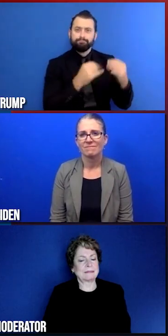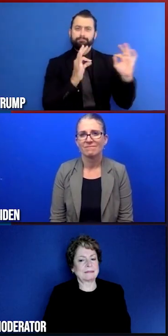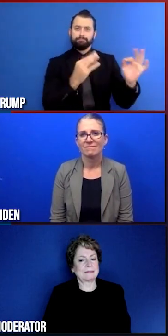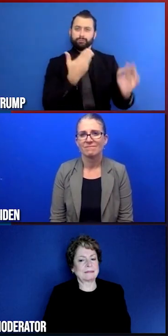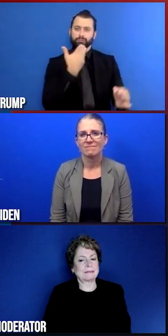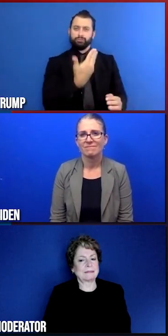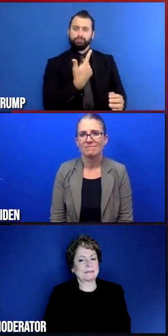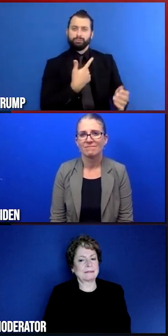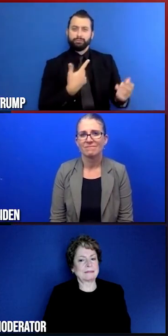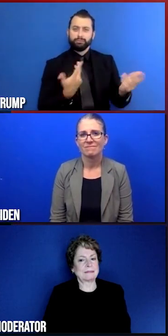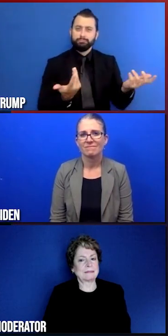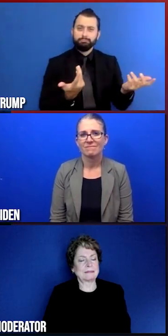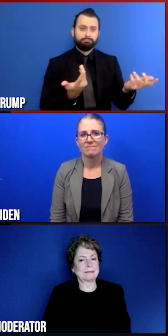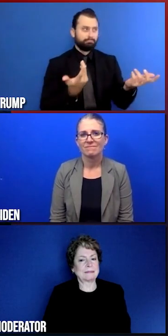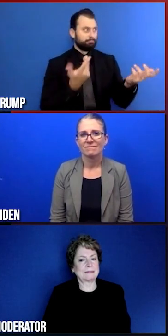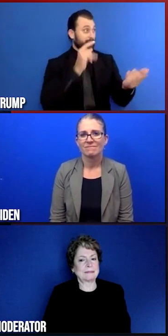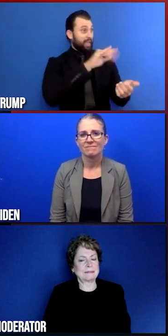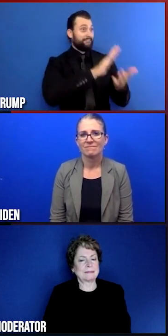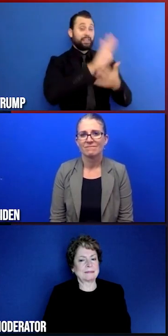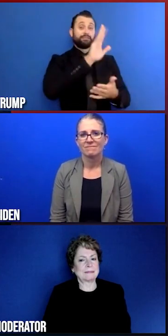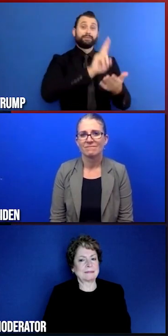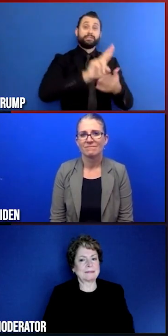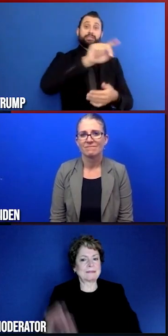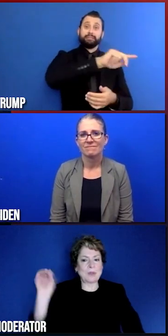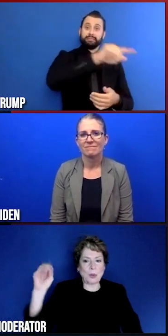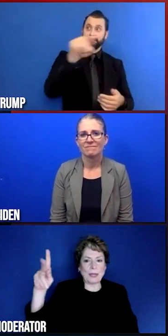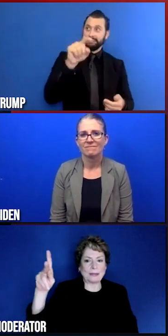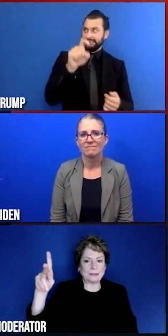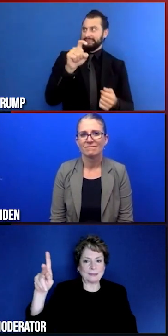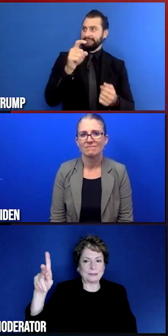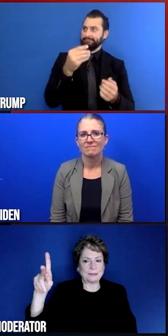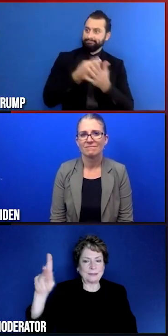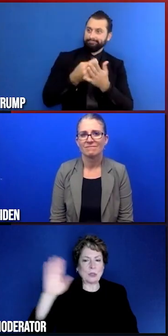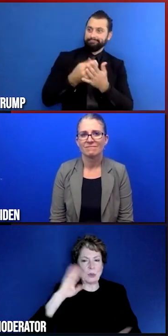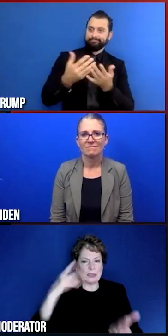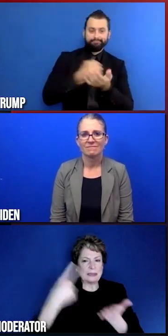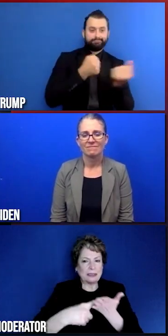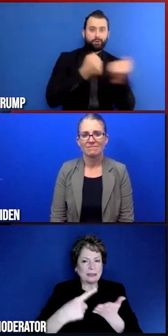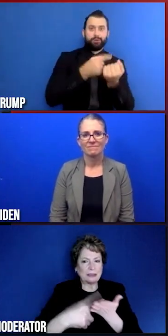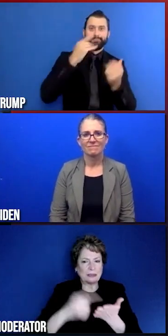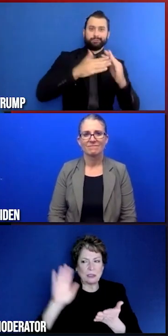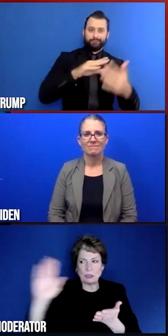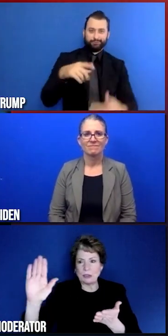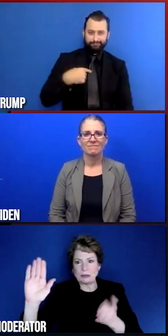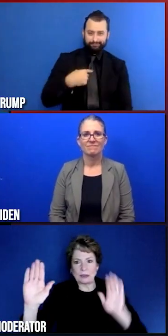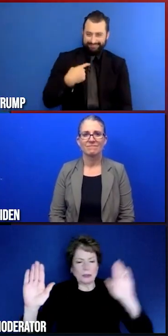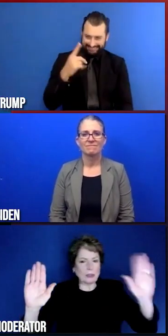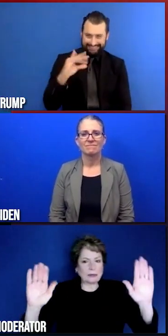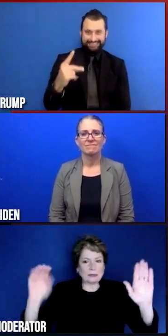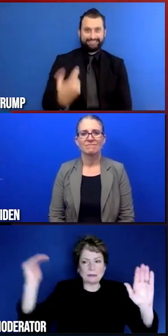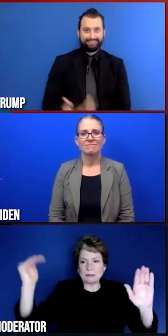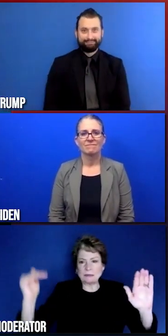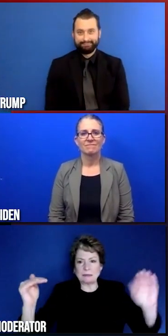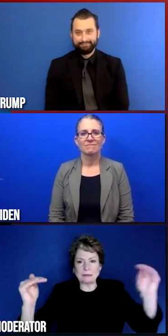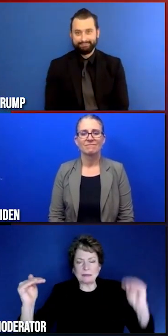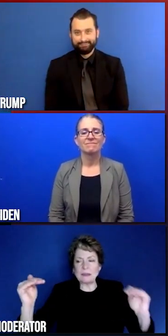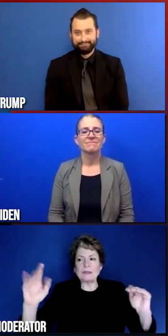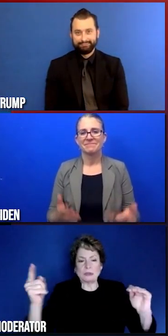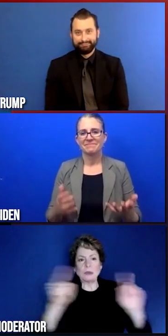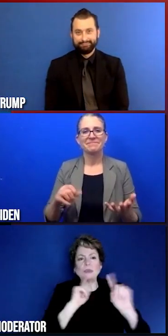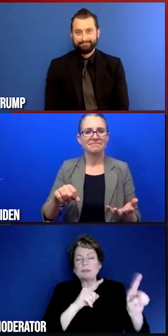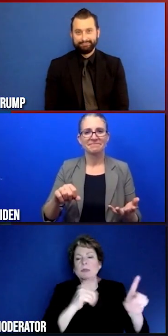and universities. Okay, and we're going to talk about both of your records, but your response to that, Vice President? My response to that is I never, ever